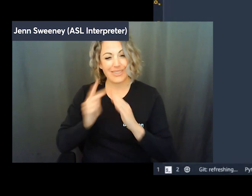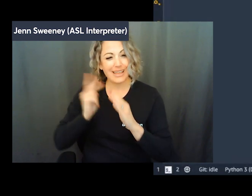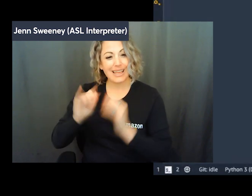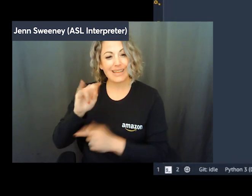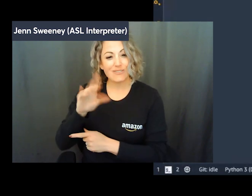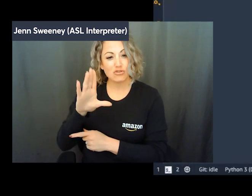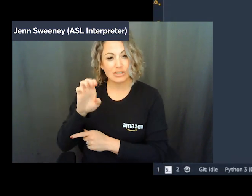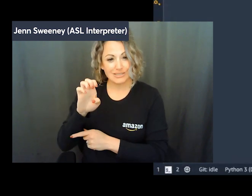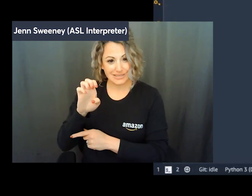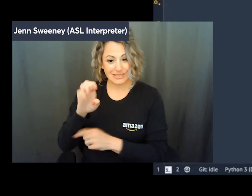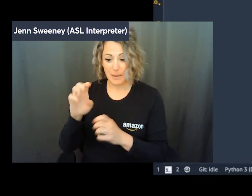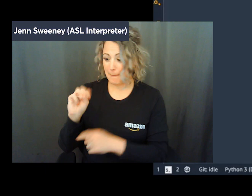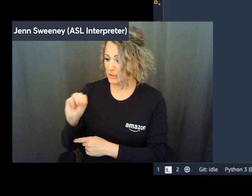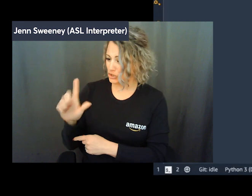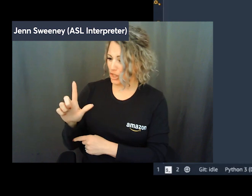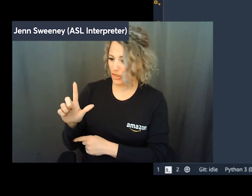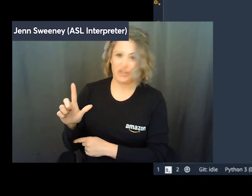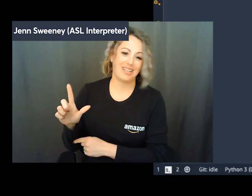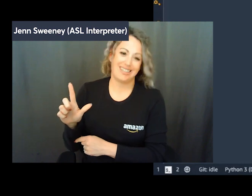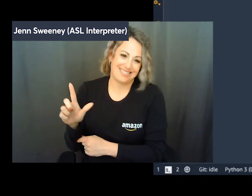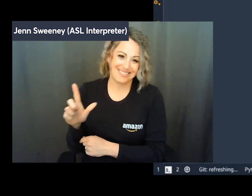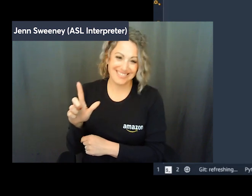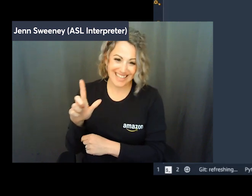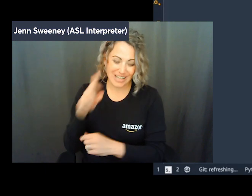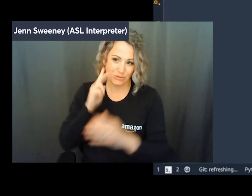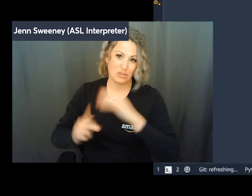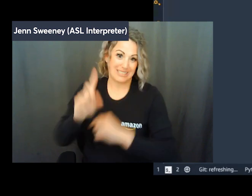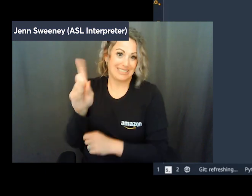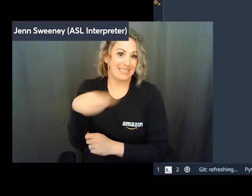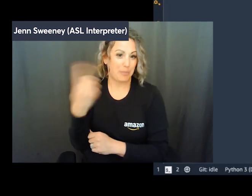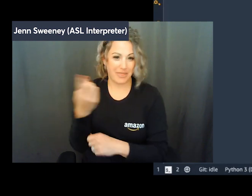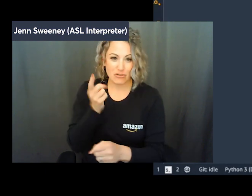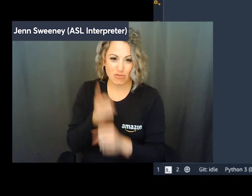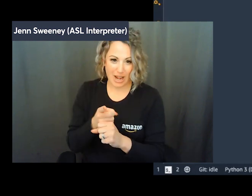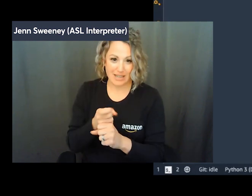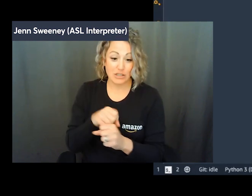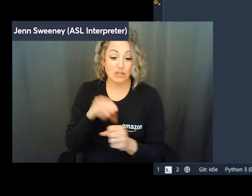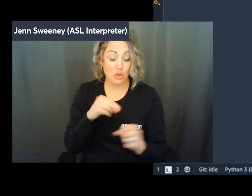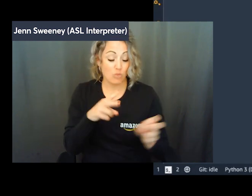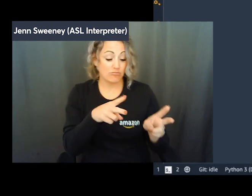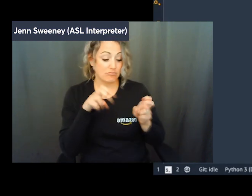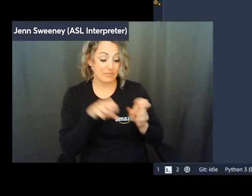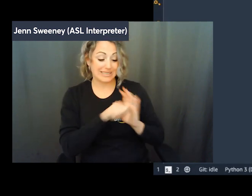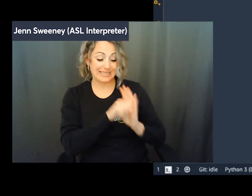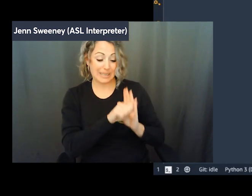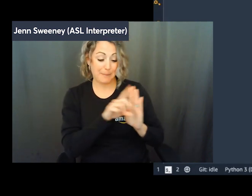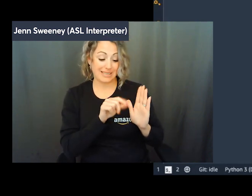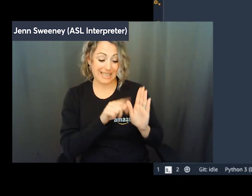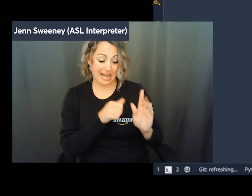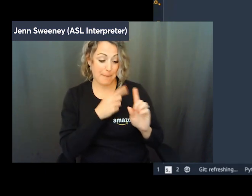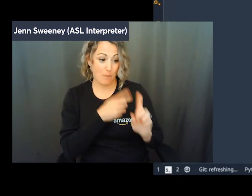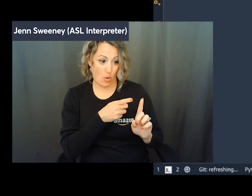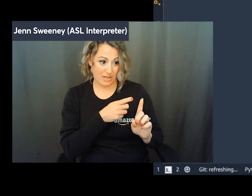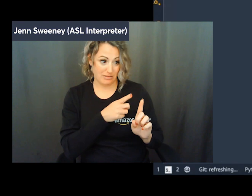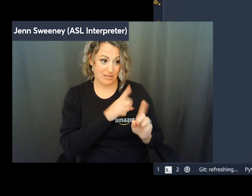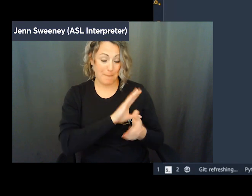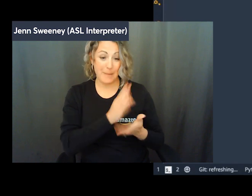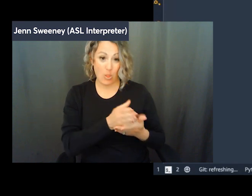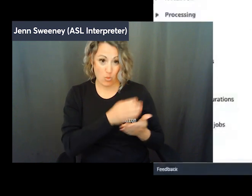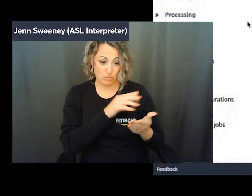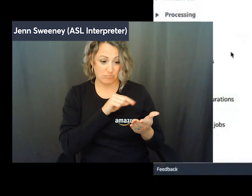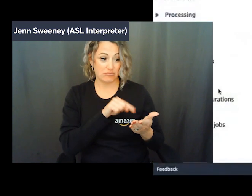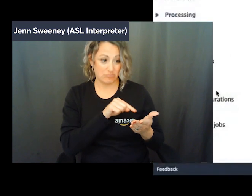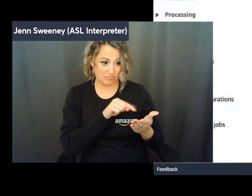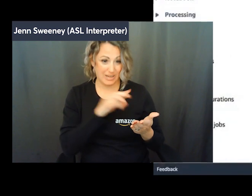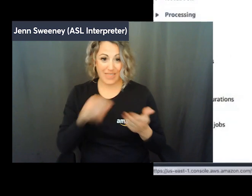day, machine learning is nothing without being able to predict on something, right? So I grab a sample data point here, I grab that payload, I grab my endpoint name,